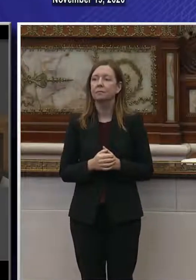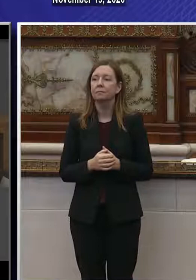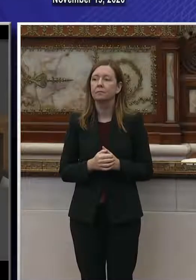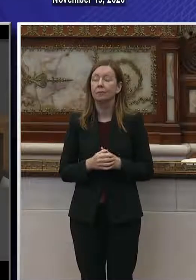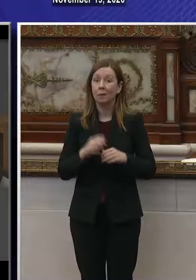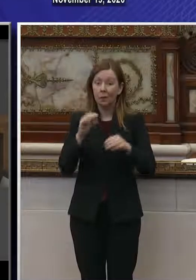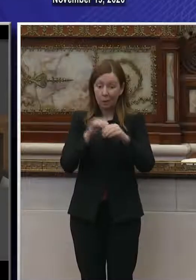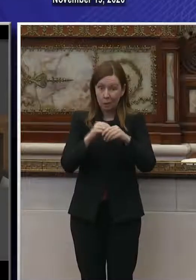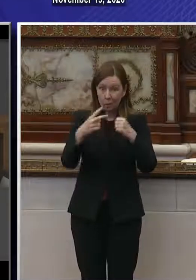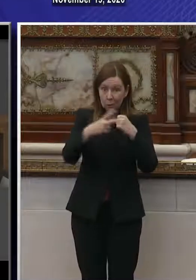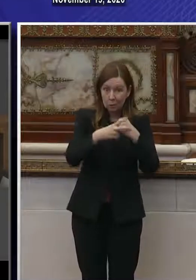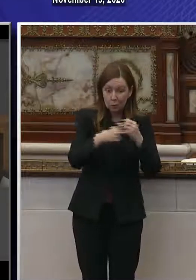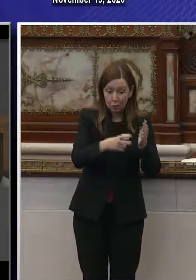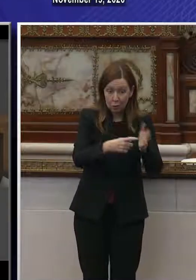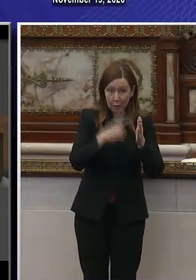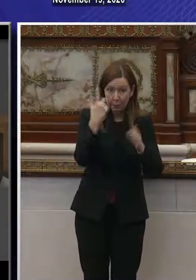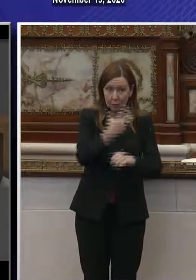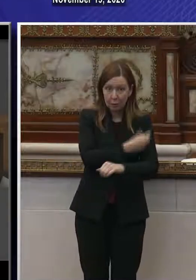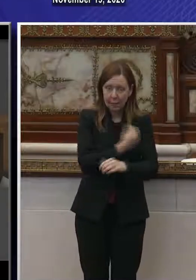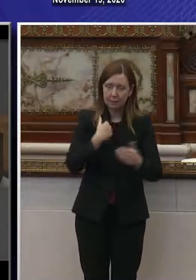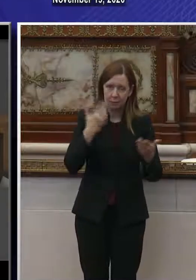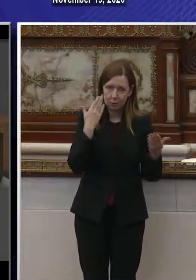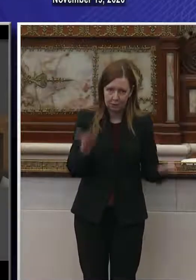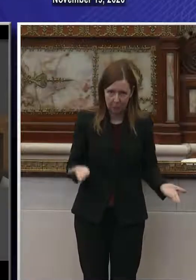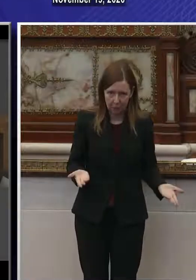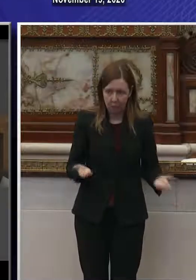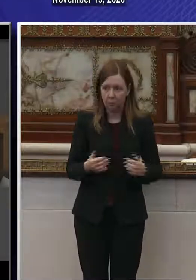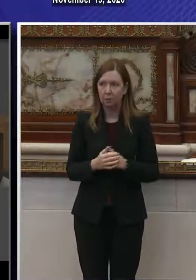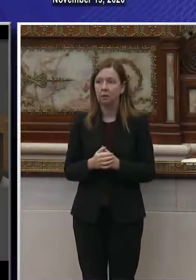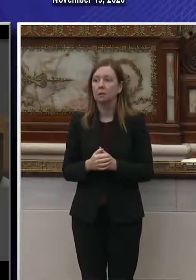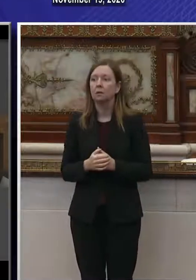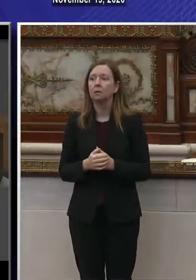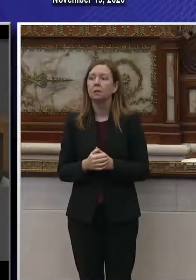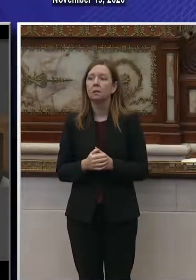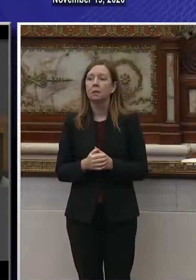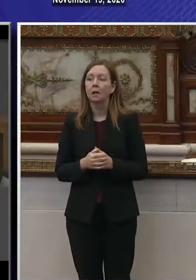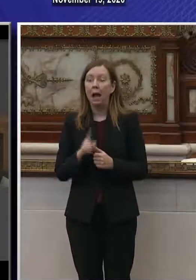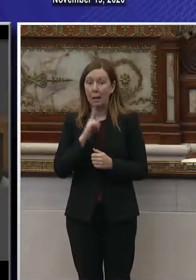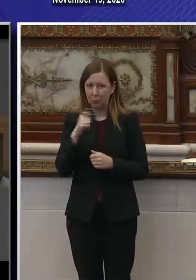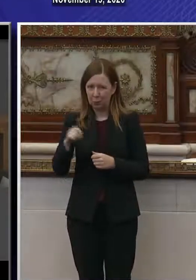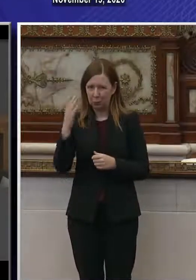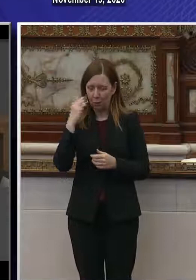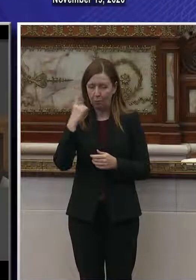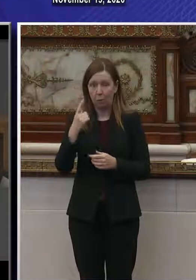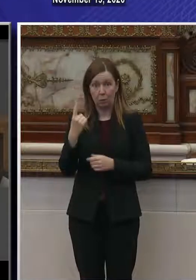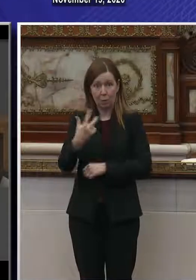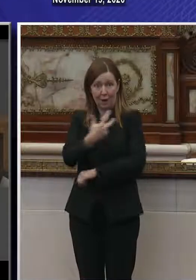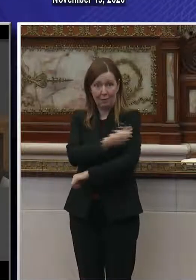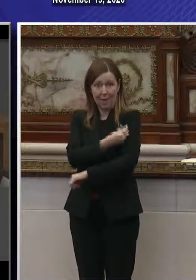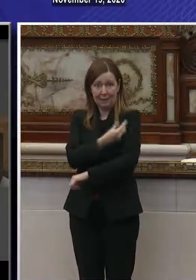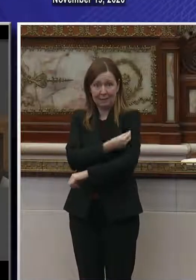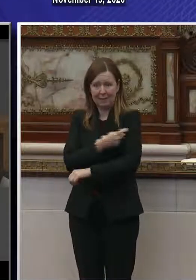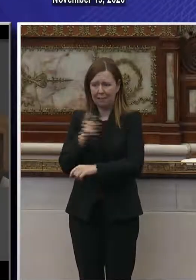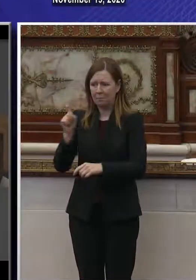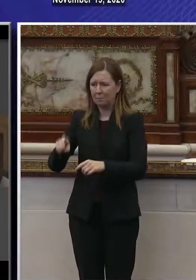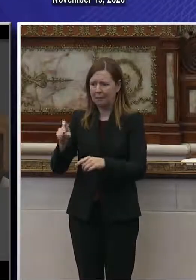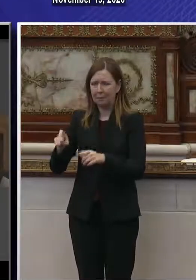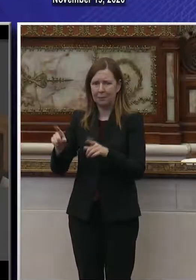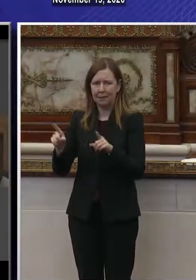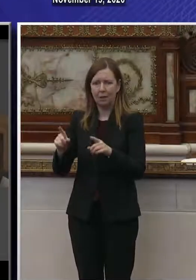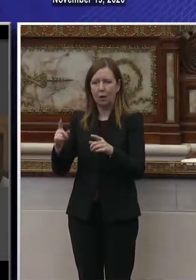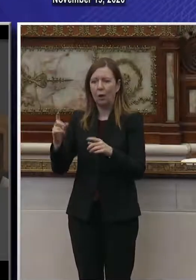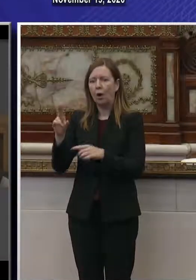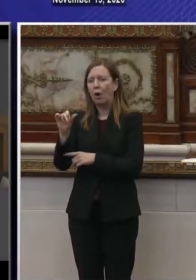storage requirements will be for the vaccine. I'm sure you're all aware of the requirement for one of the vaccines to be held at what's called ultra